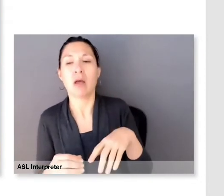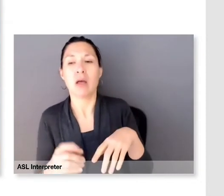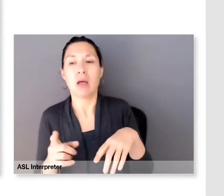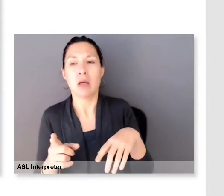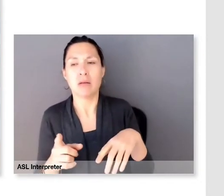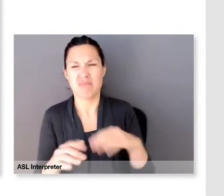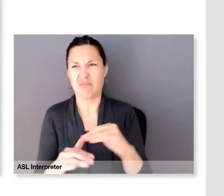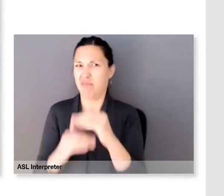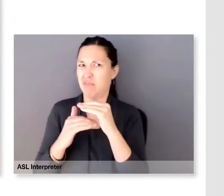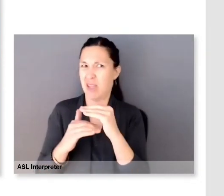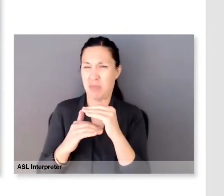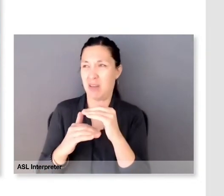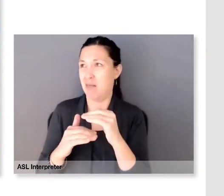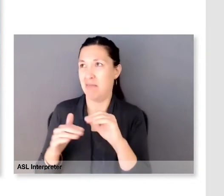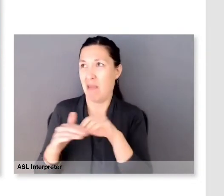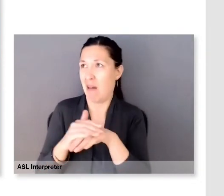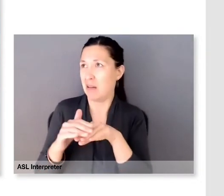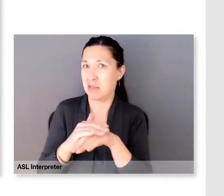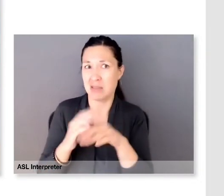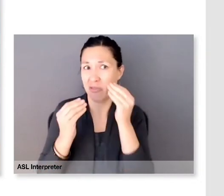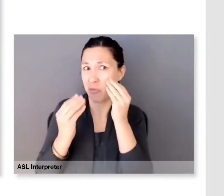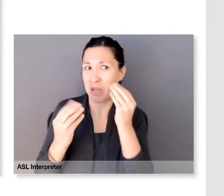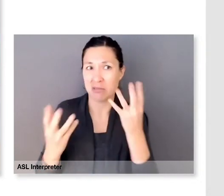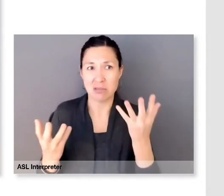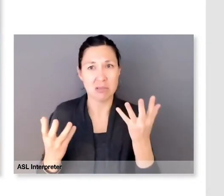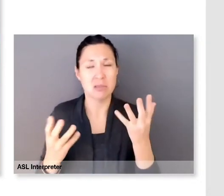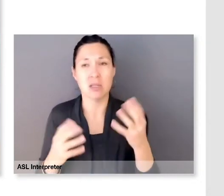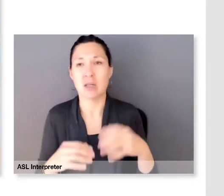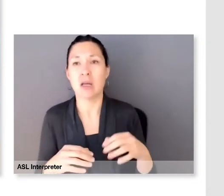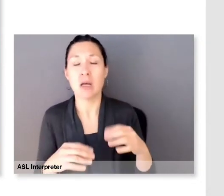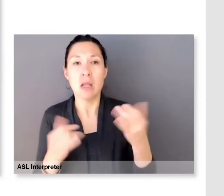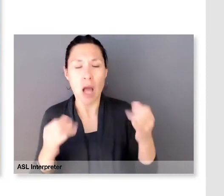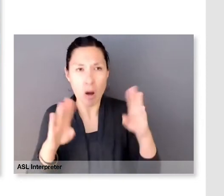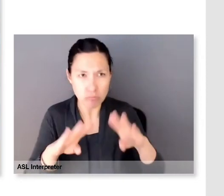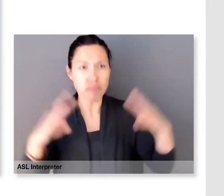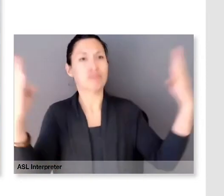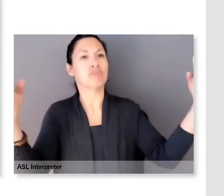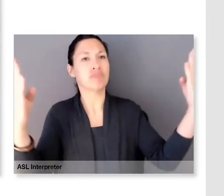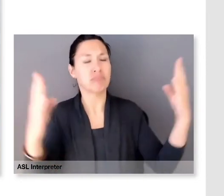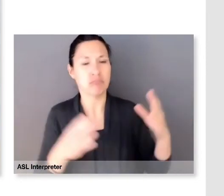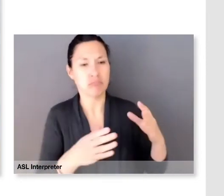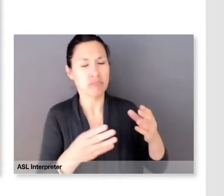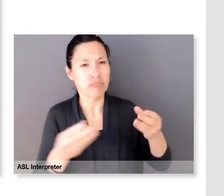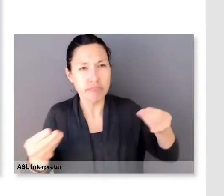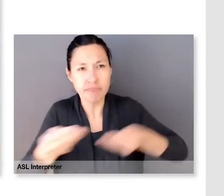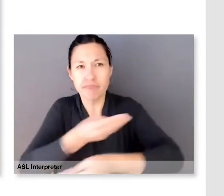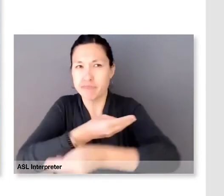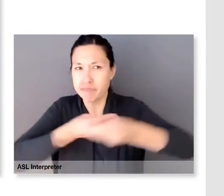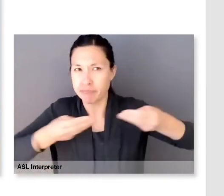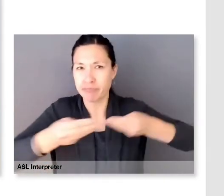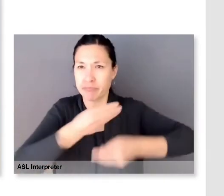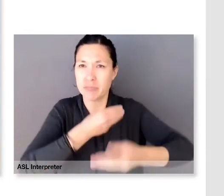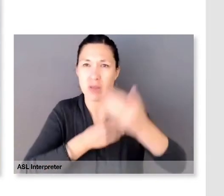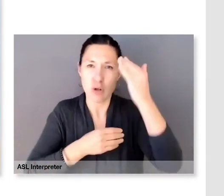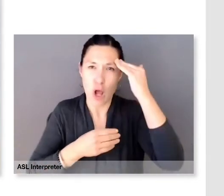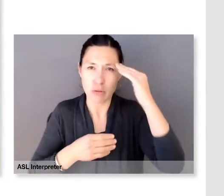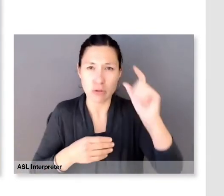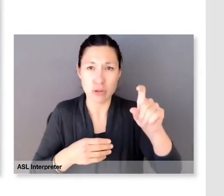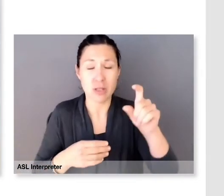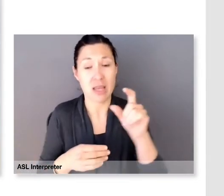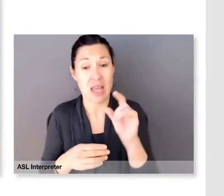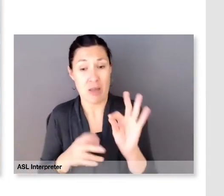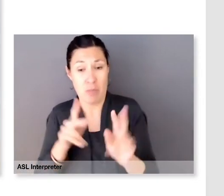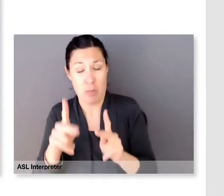to open these borders and open the knowledge and share knowledge as much as possible. If people know how AI